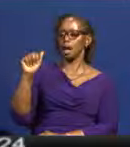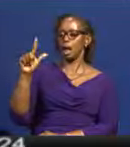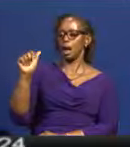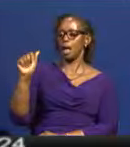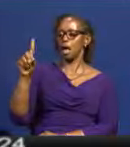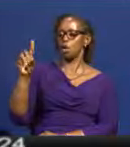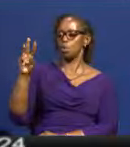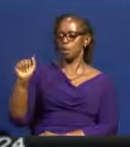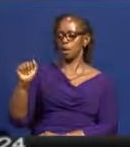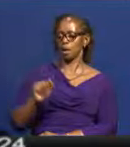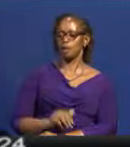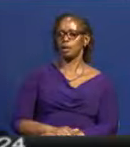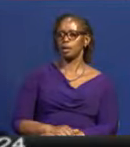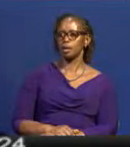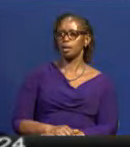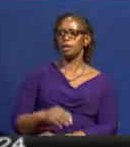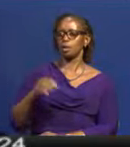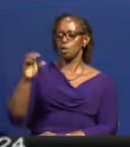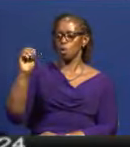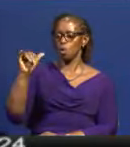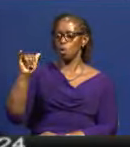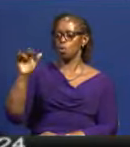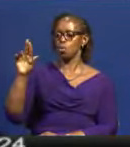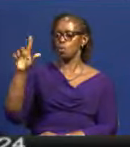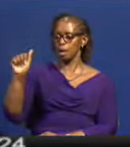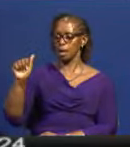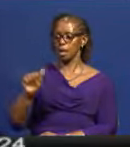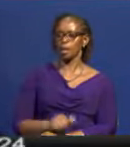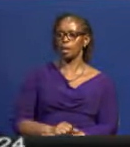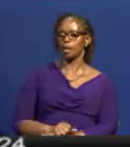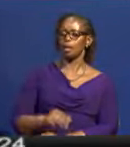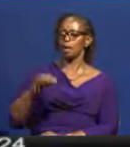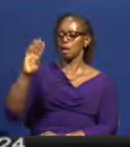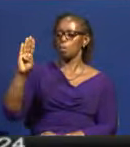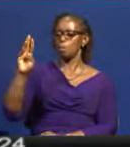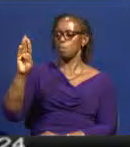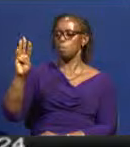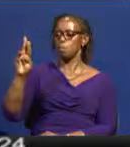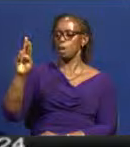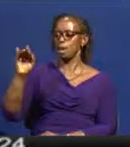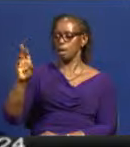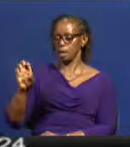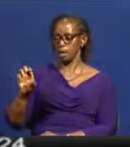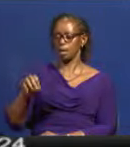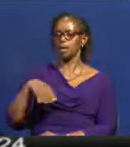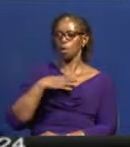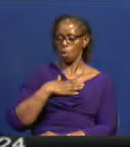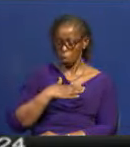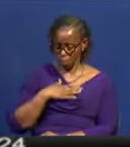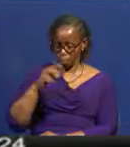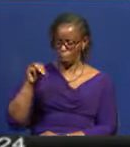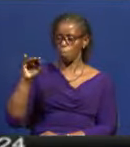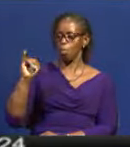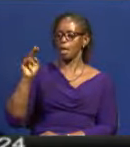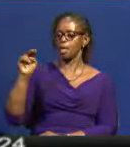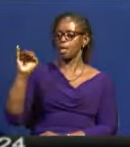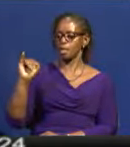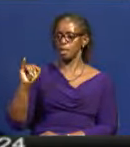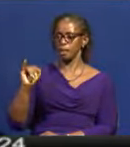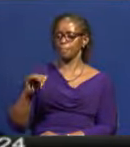Aladwa. Joseph Oyula. John Bwire. Omar Mwini. Catherine